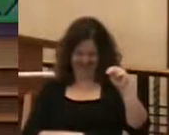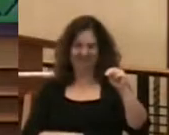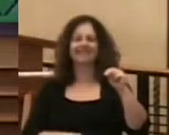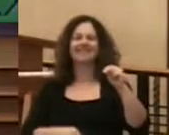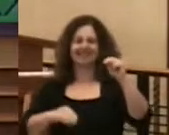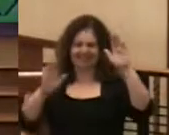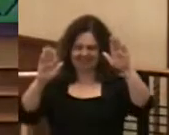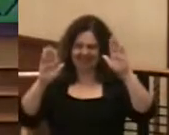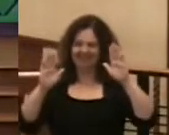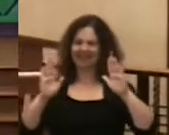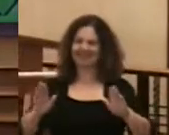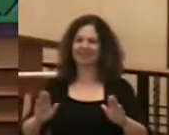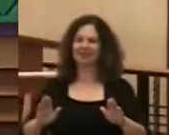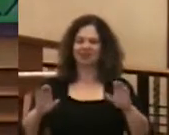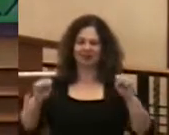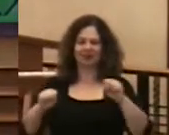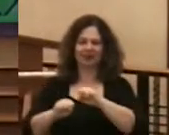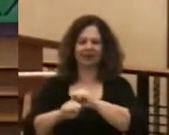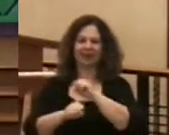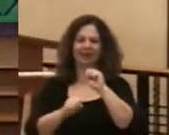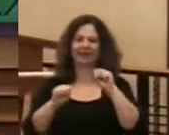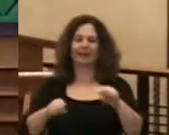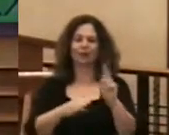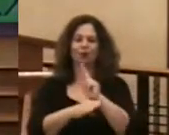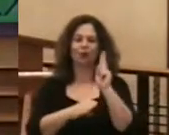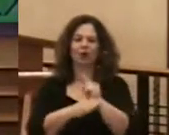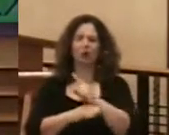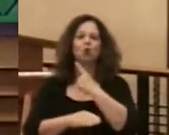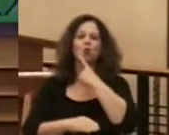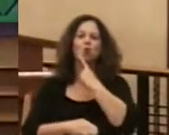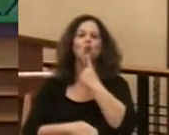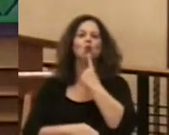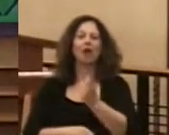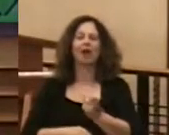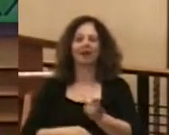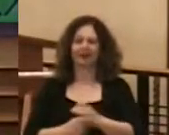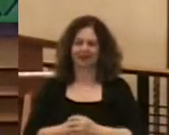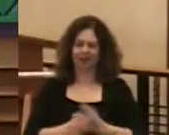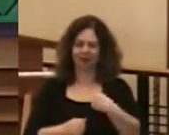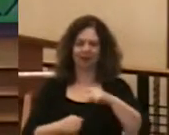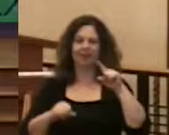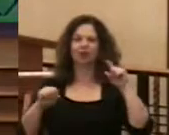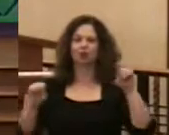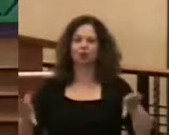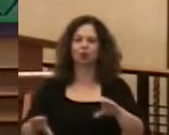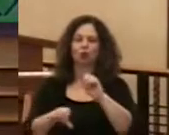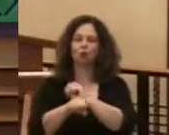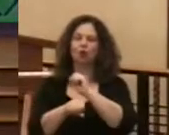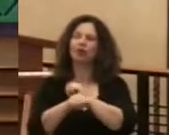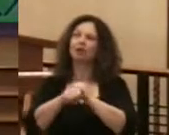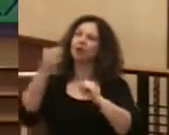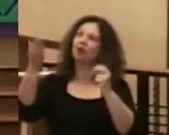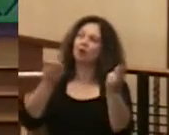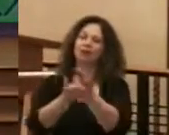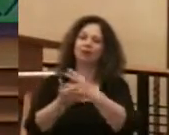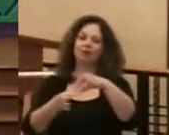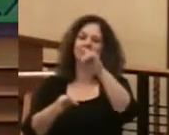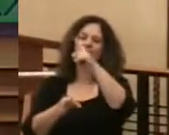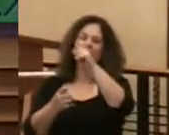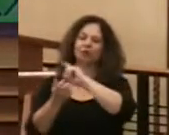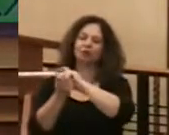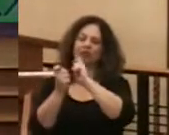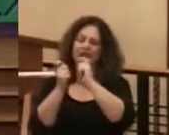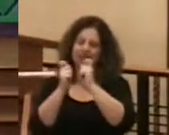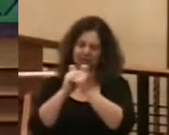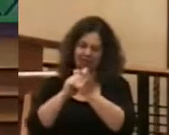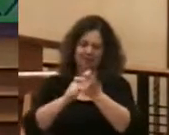liturgical color symbolizing the Holy Spirit. And we give thanks for the work of the Holy Spirit as it continues to transform and work in